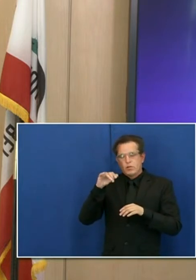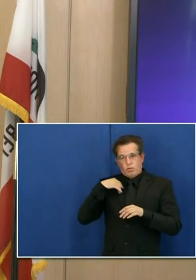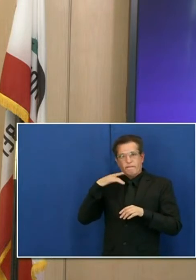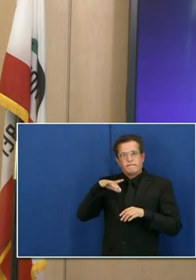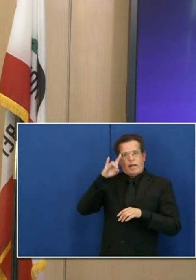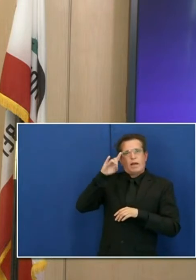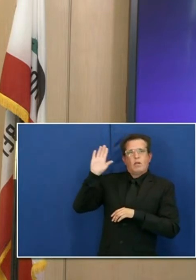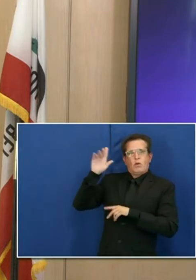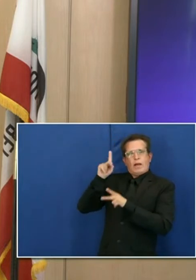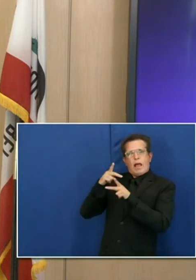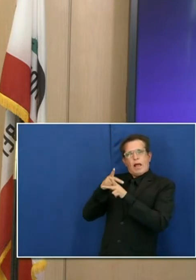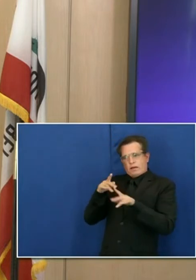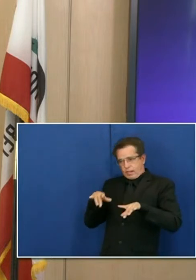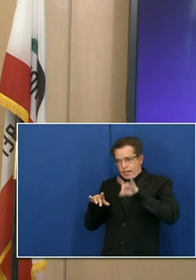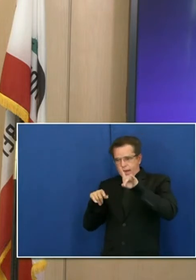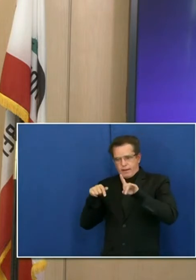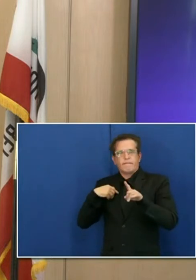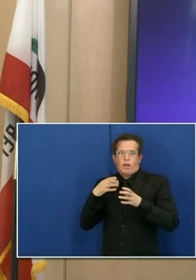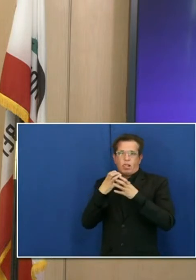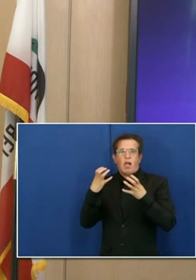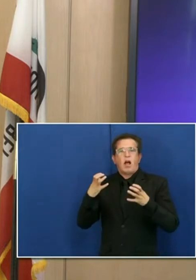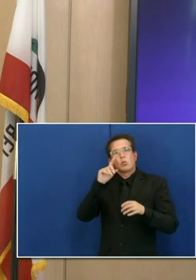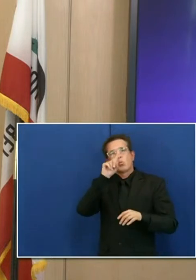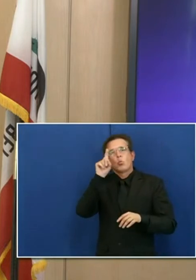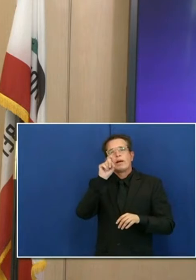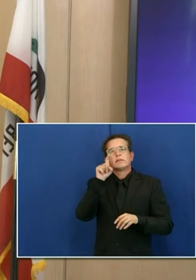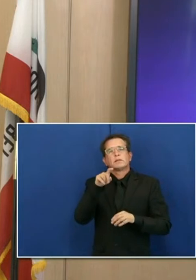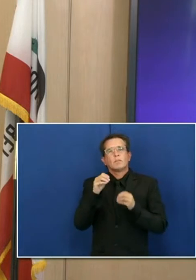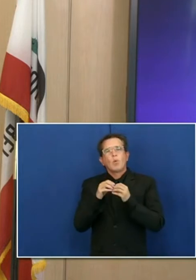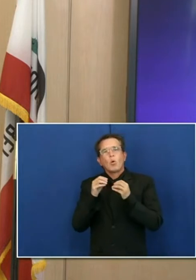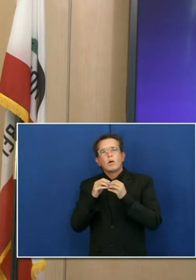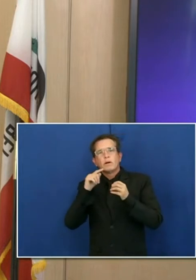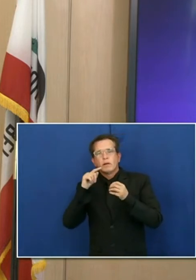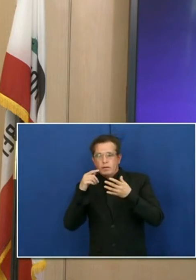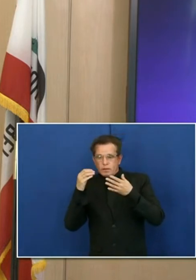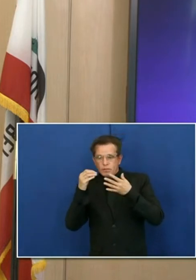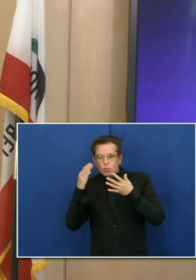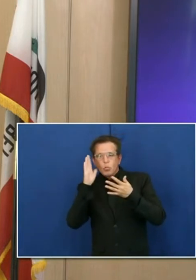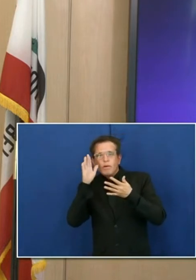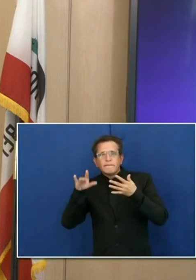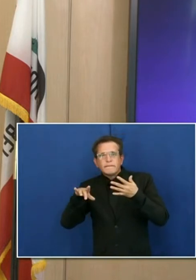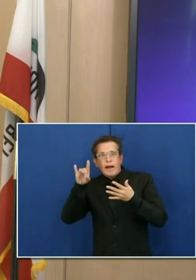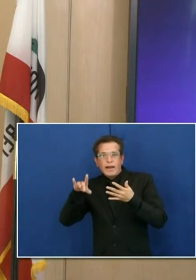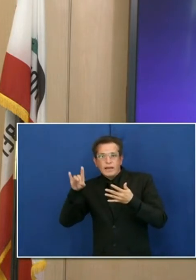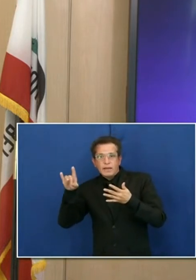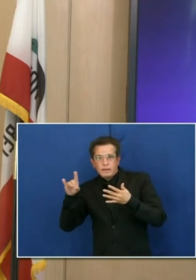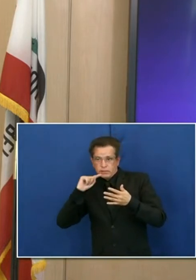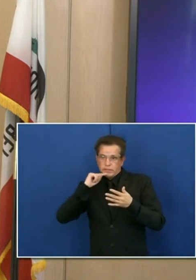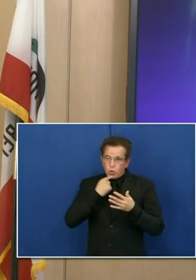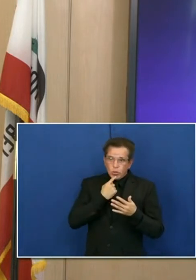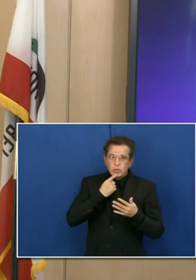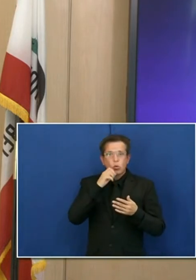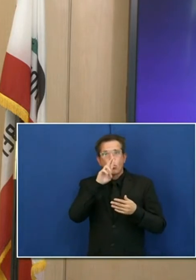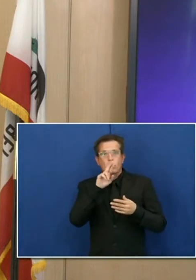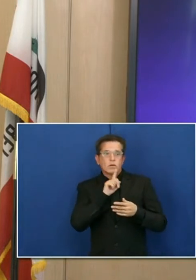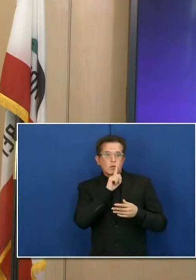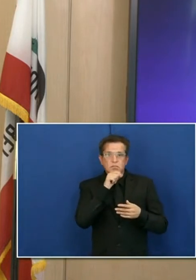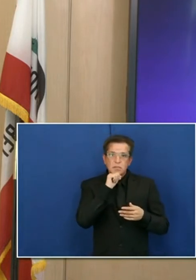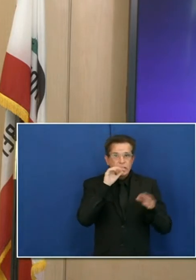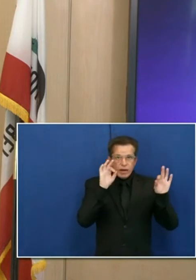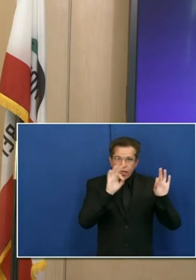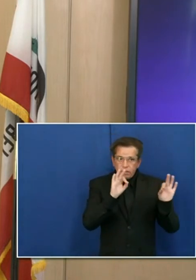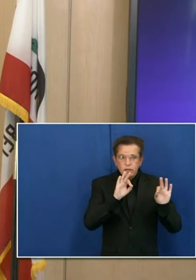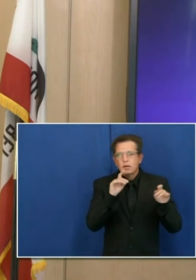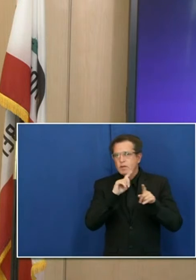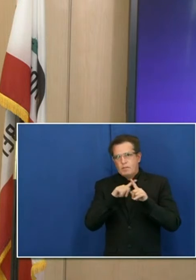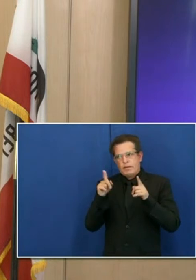lineage here. We got a lot of questions. Is this more severe? Is it less severe? The data out of the UK suggests that there's no difference,